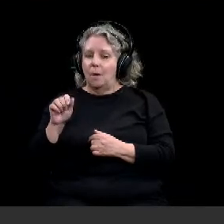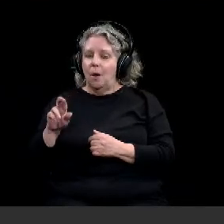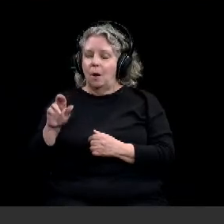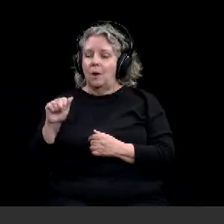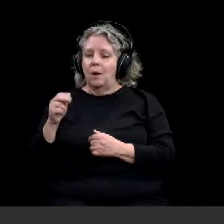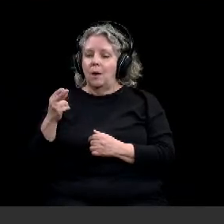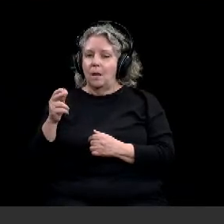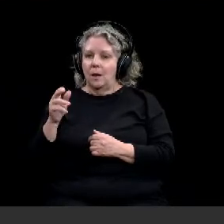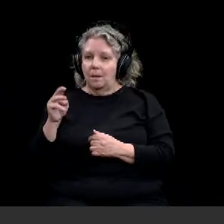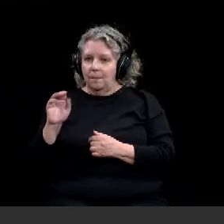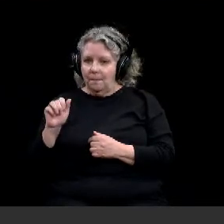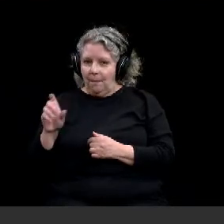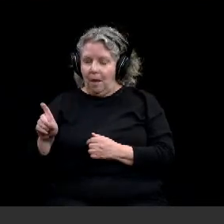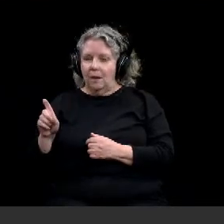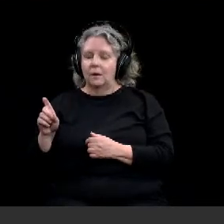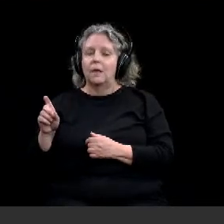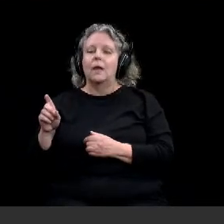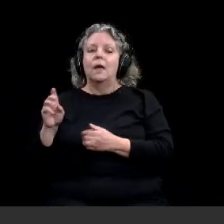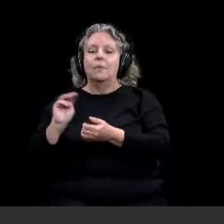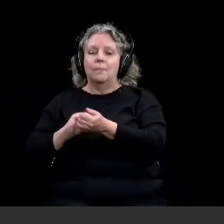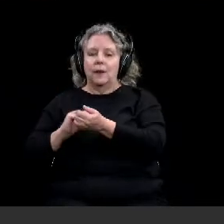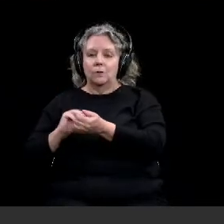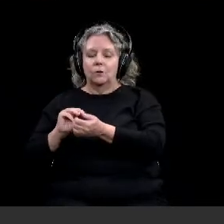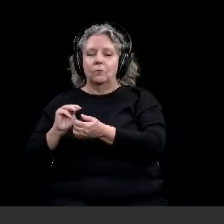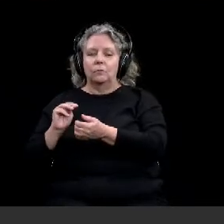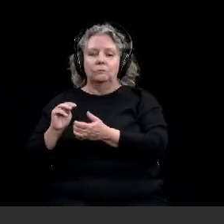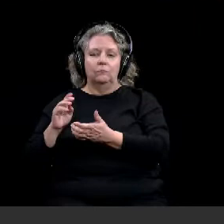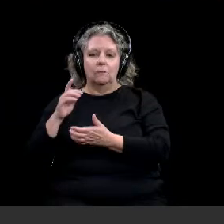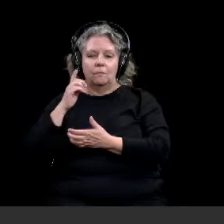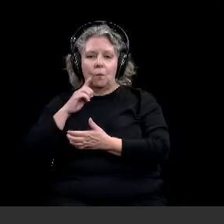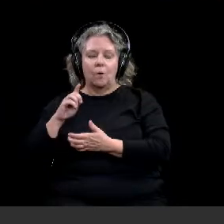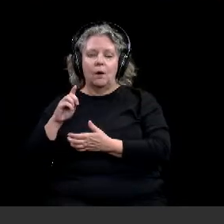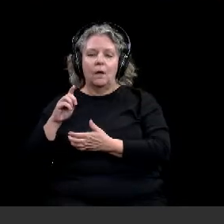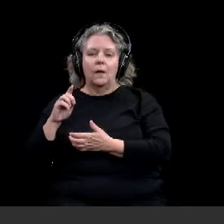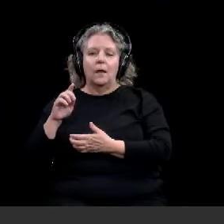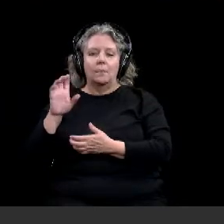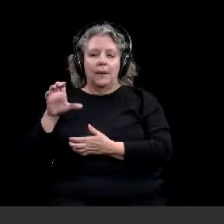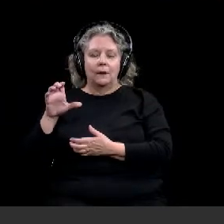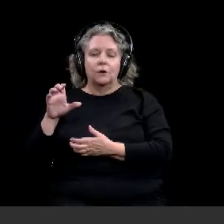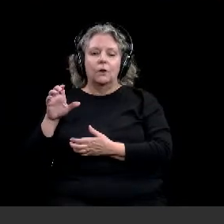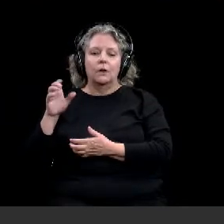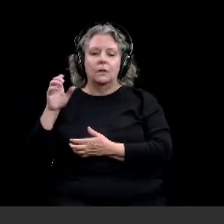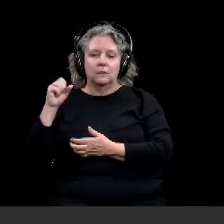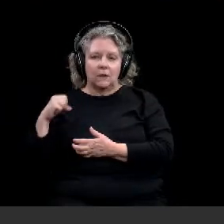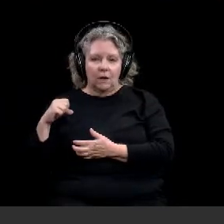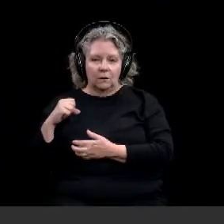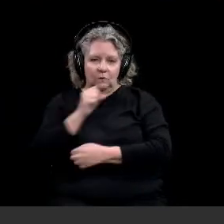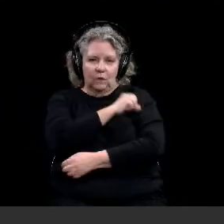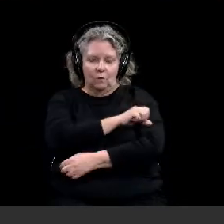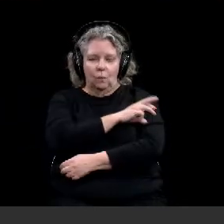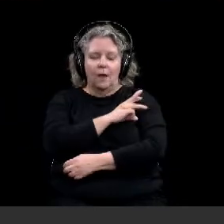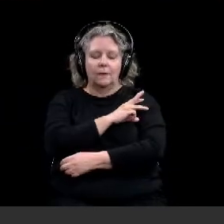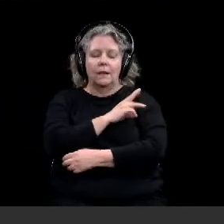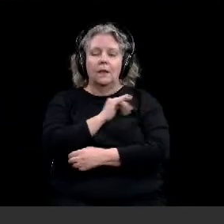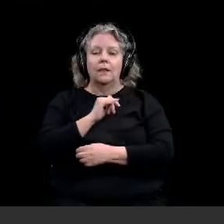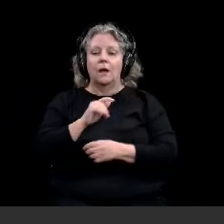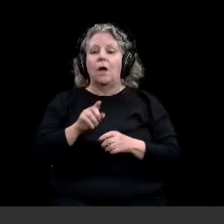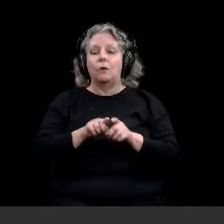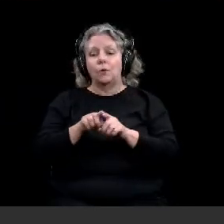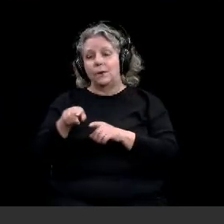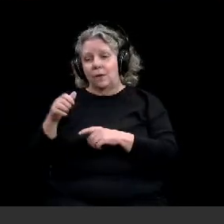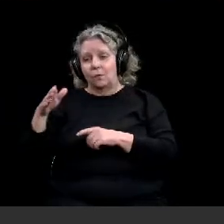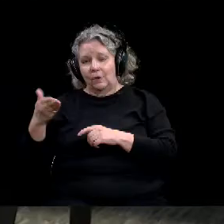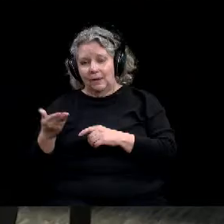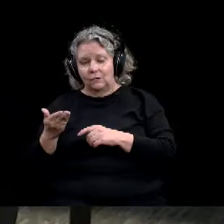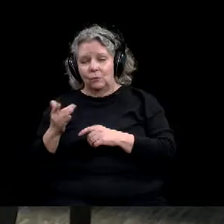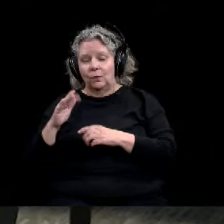And we will have a special guest in a moment that Mayor Meek will introduce. We'll start off with our opening comments, and then following that, we do have 4